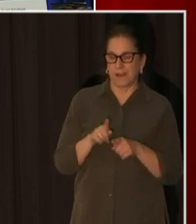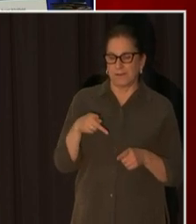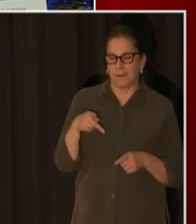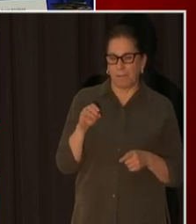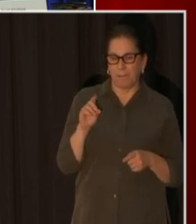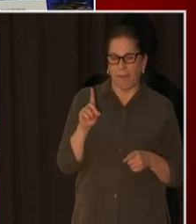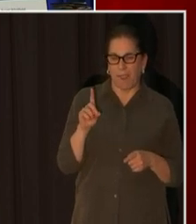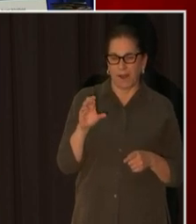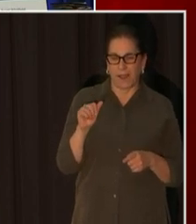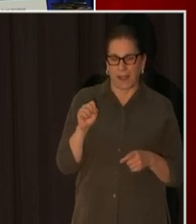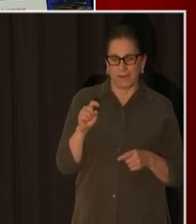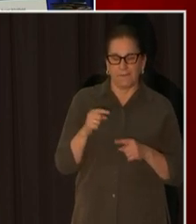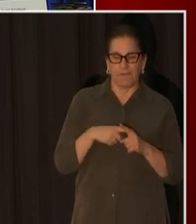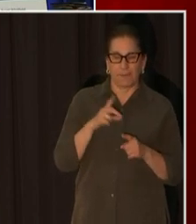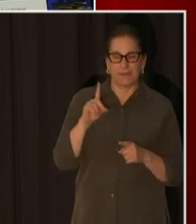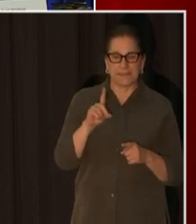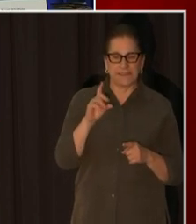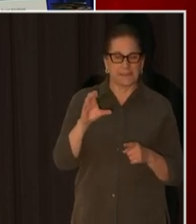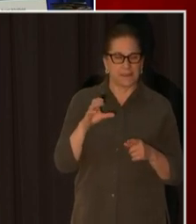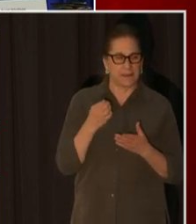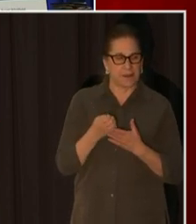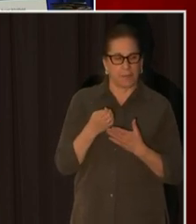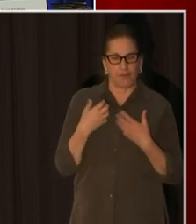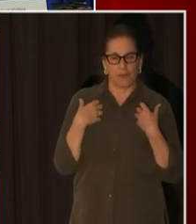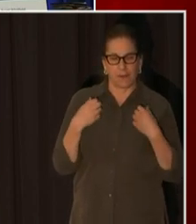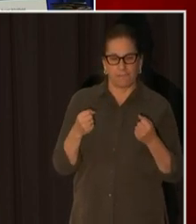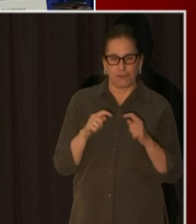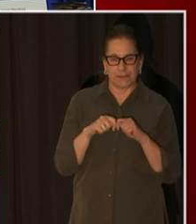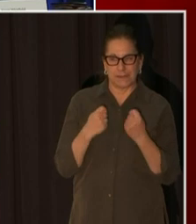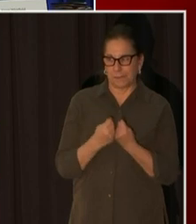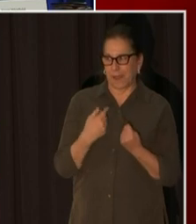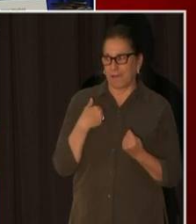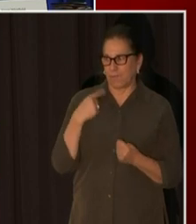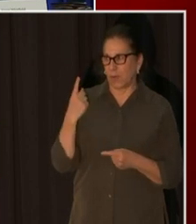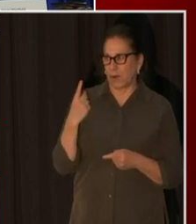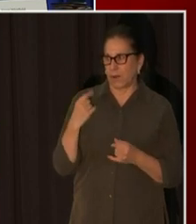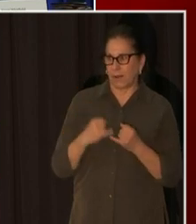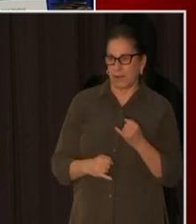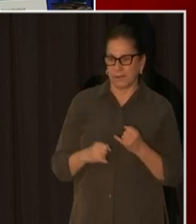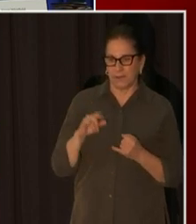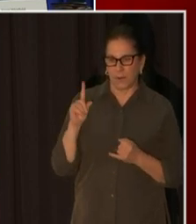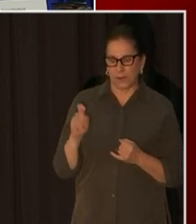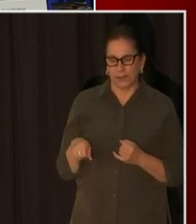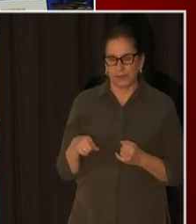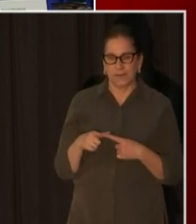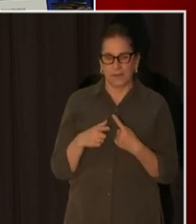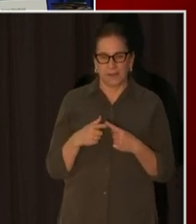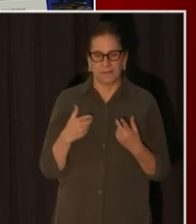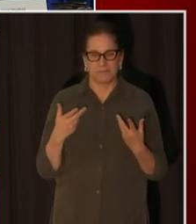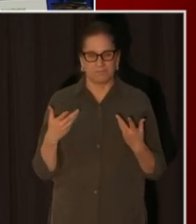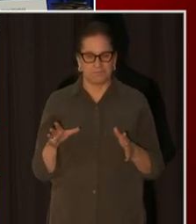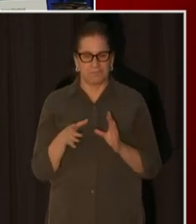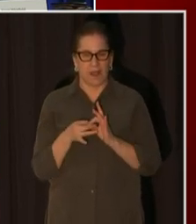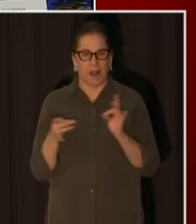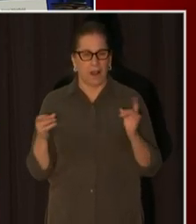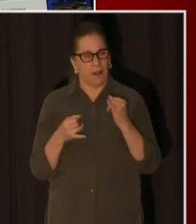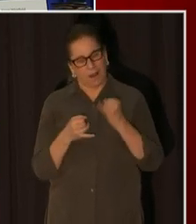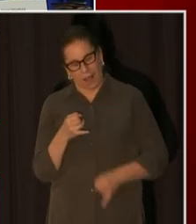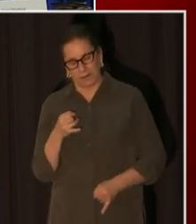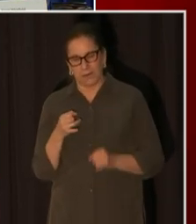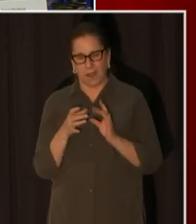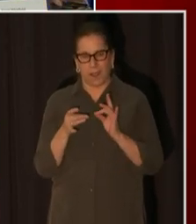I start to get some relief? And maybe some of those seminars would help. So do you want to talk about where those will be posted? So